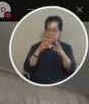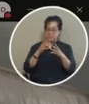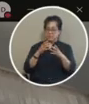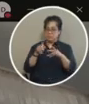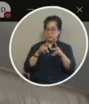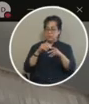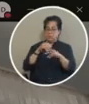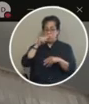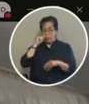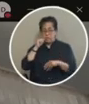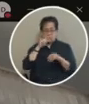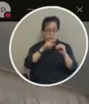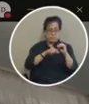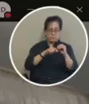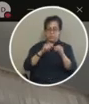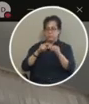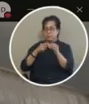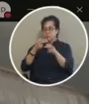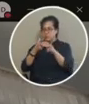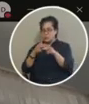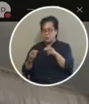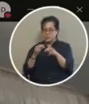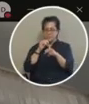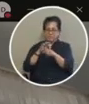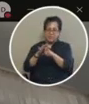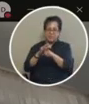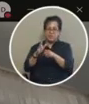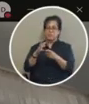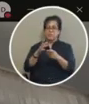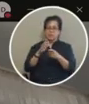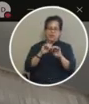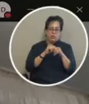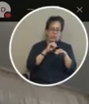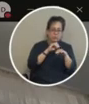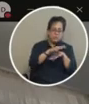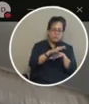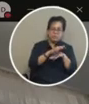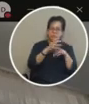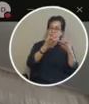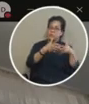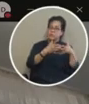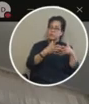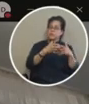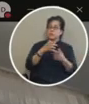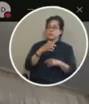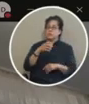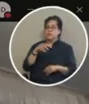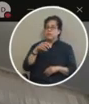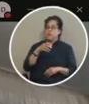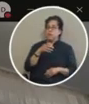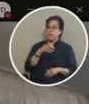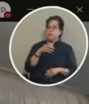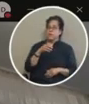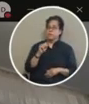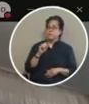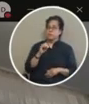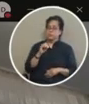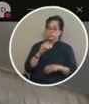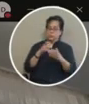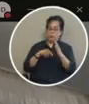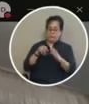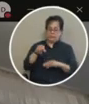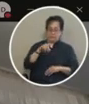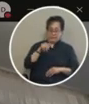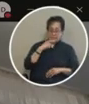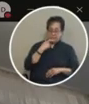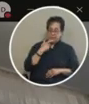and El Paso about the shortages in the supply chain or how they've been impacted with the maquiladoras and transportistas. What they